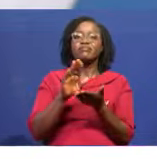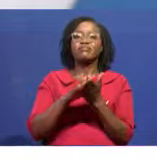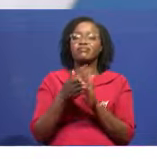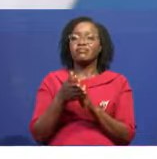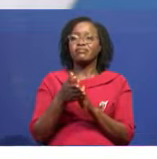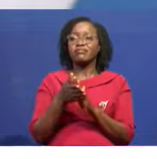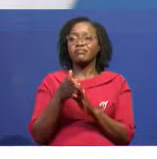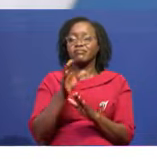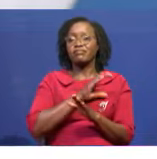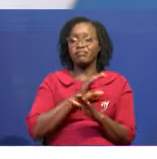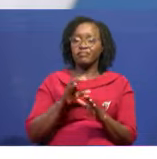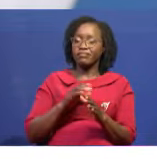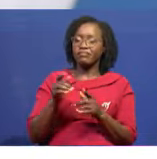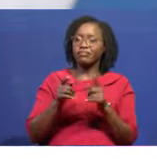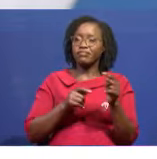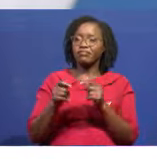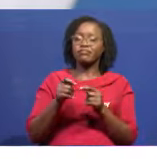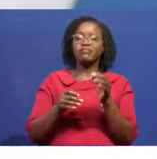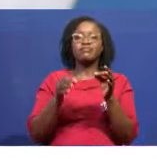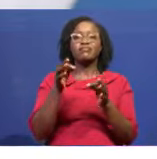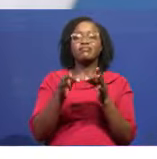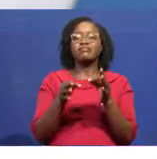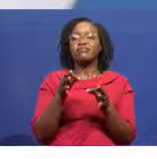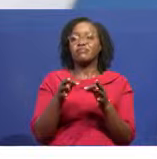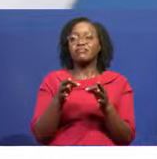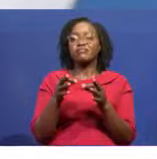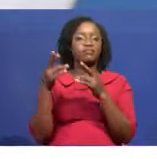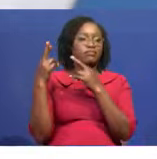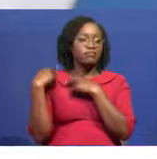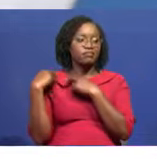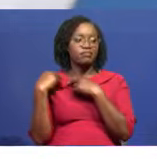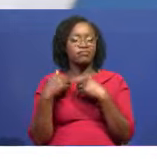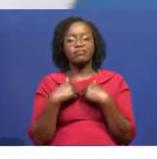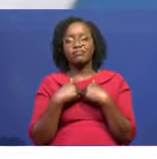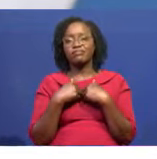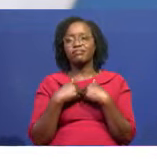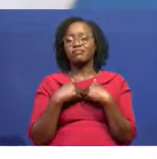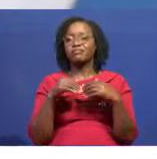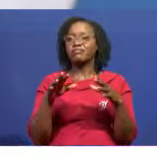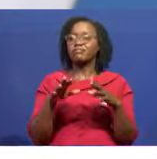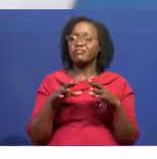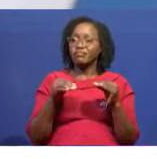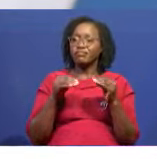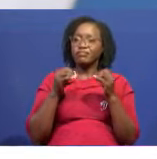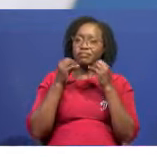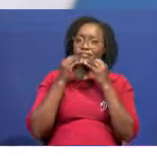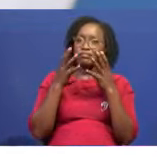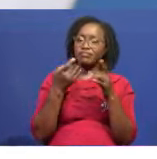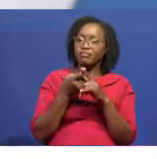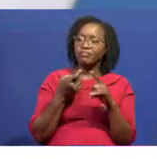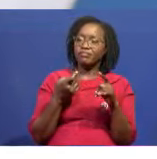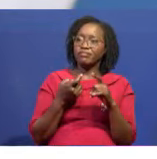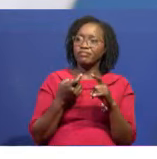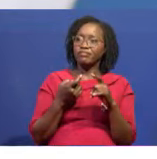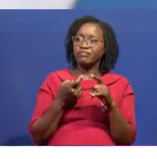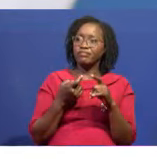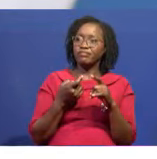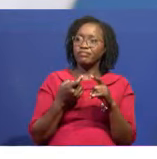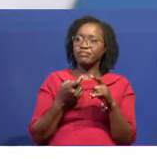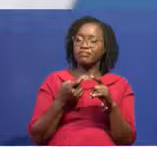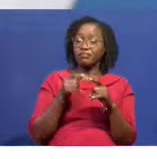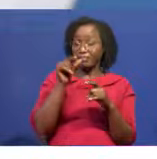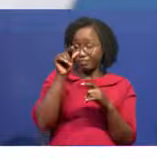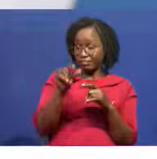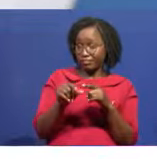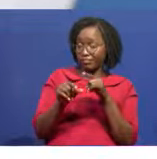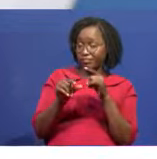the Commission on Administrative Justice is mandated to receive the information from the whistleblower under